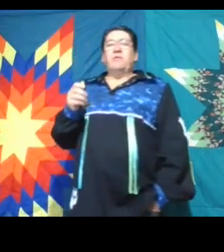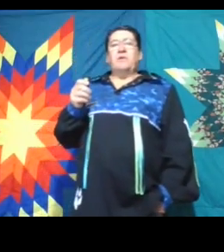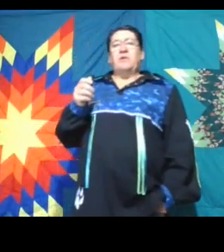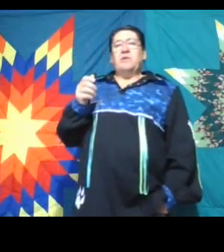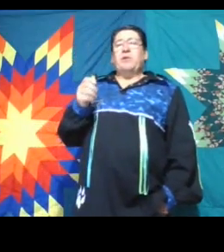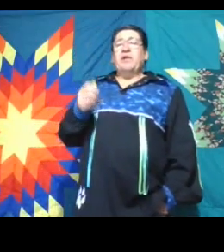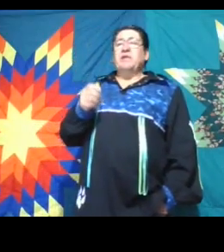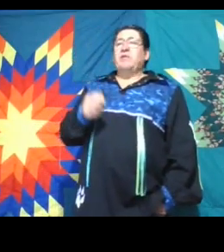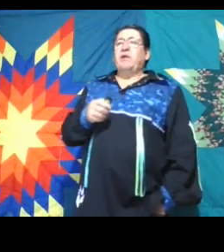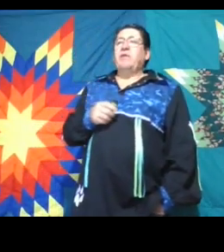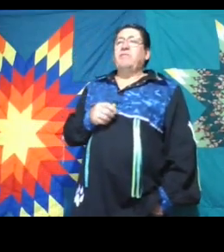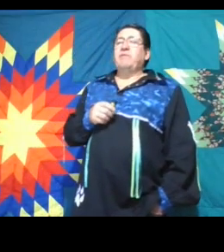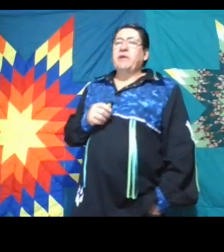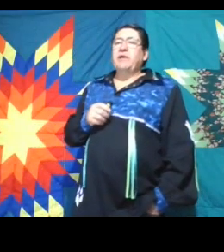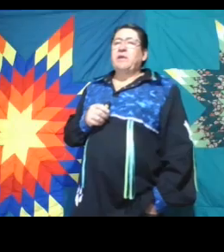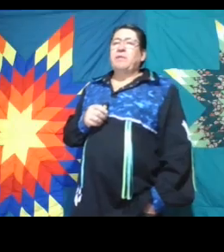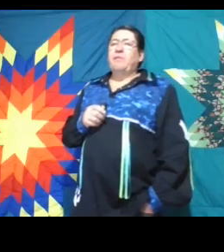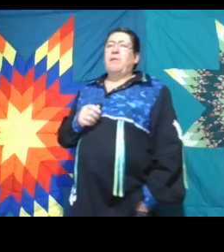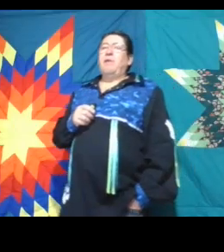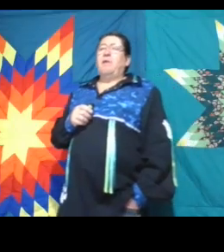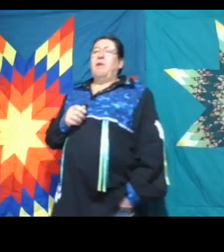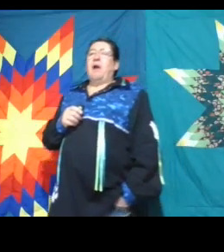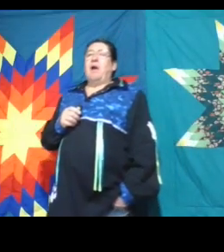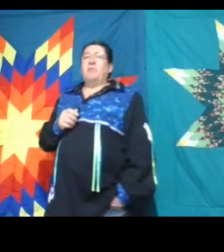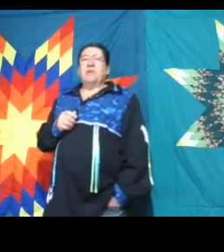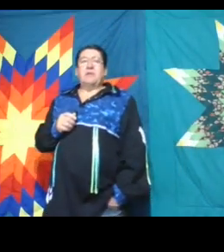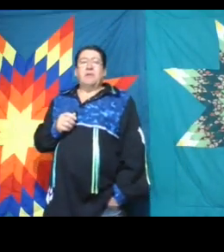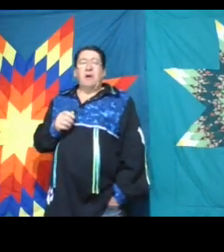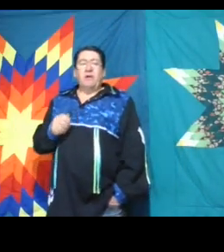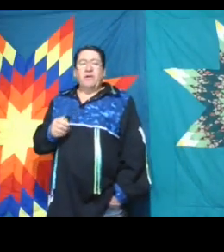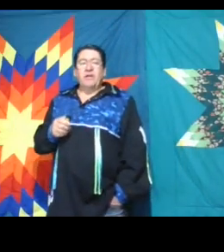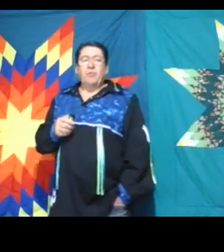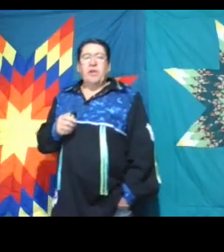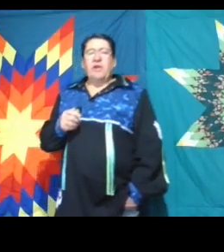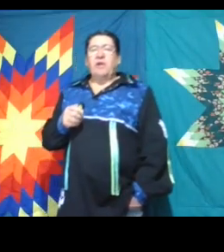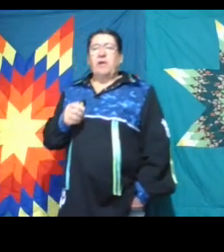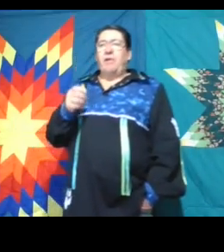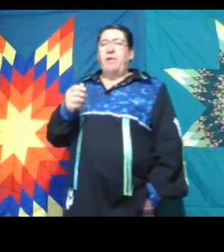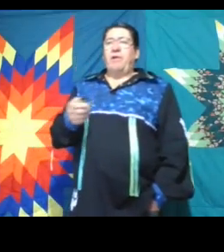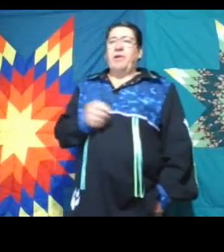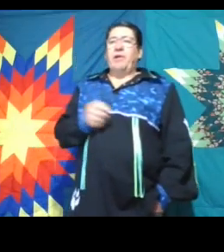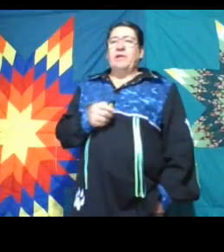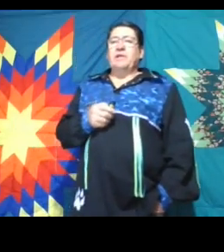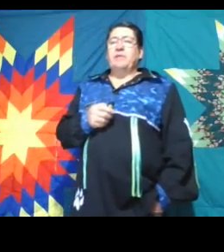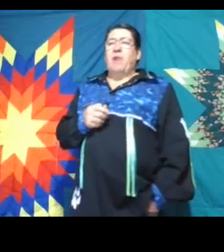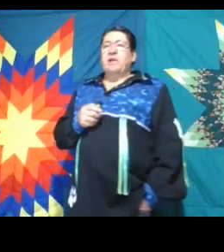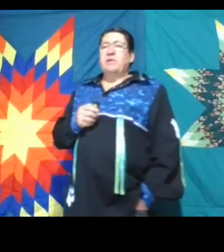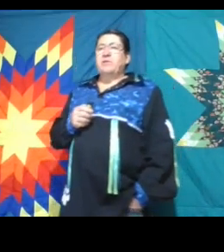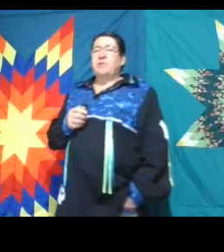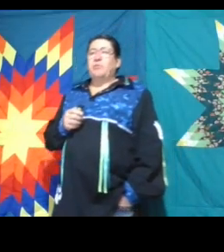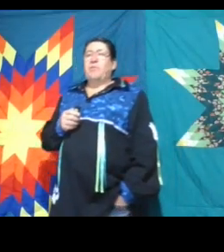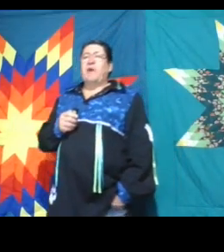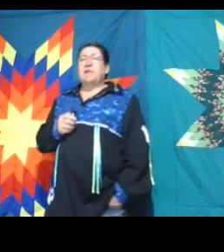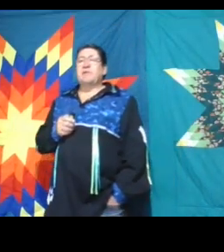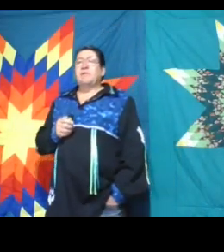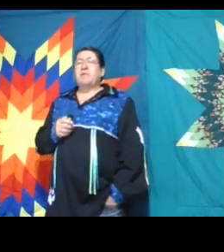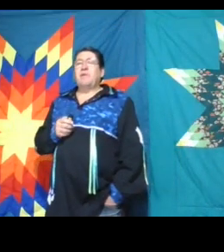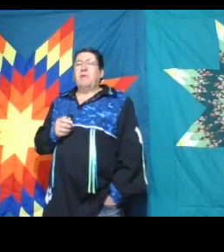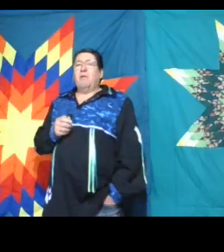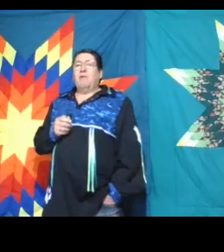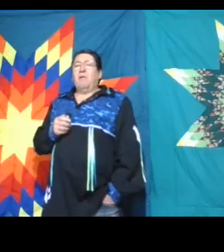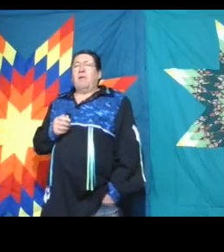who speaks Cree fully. I was honored to be his manager,